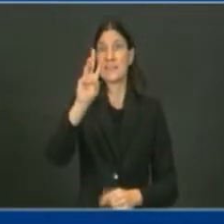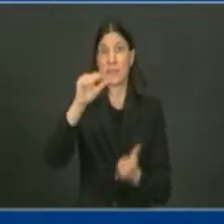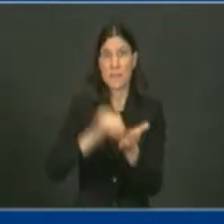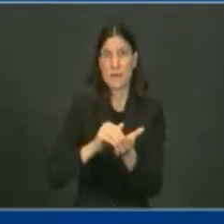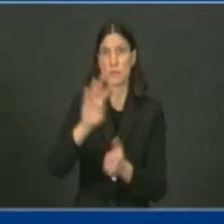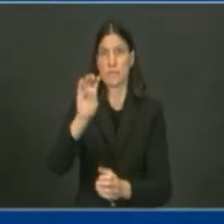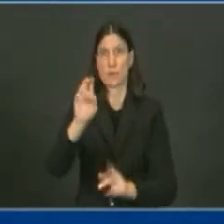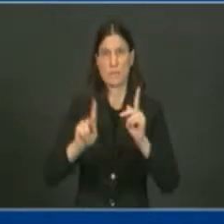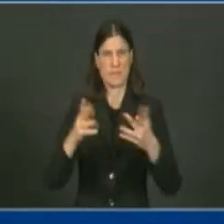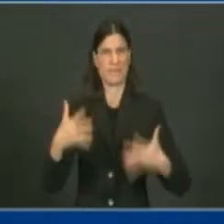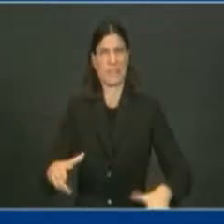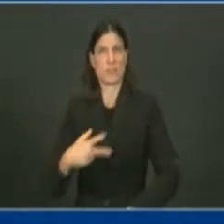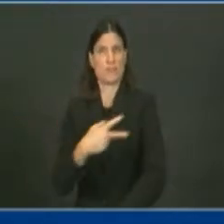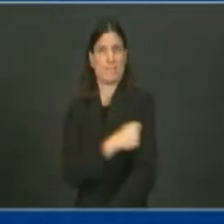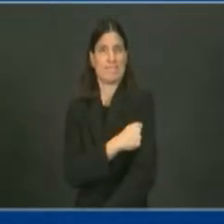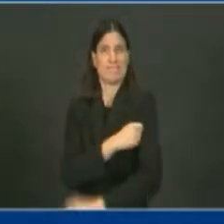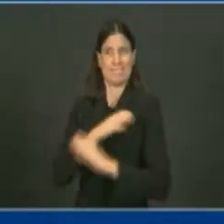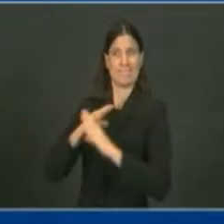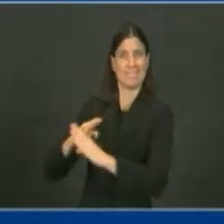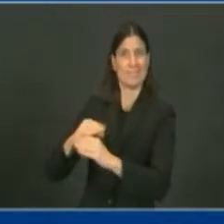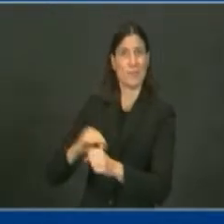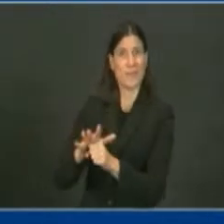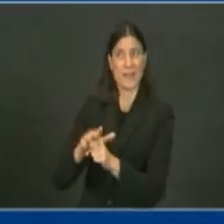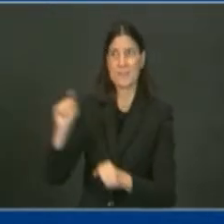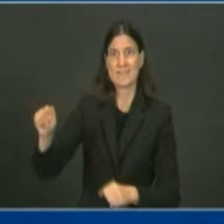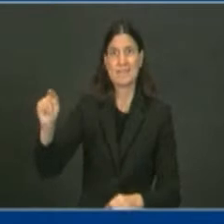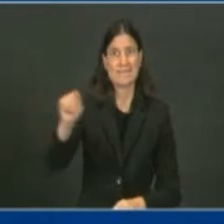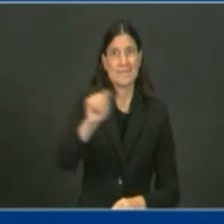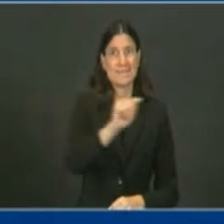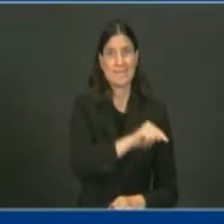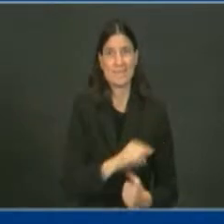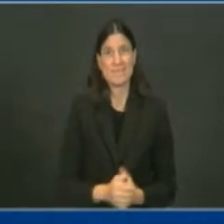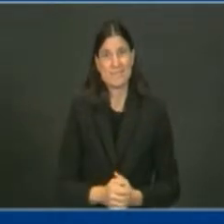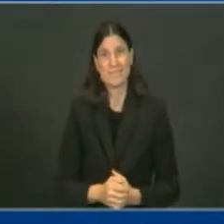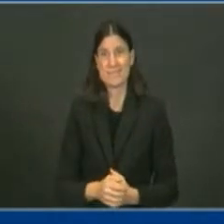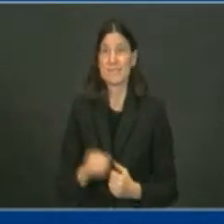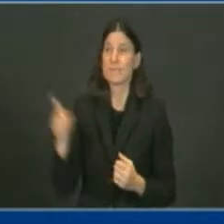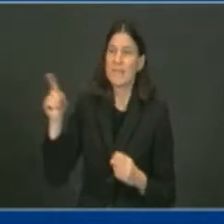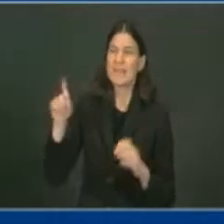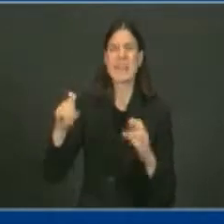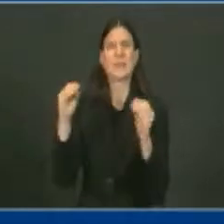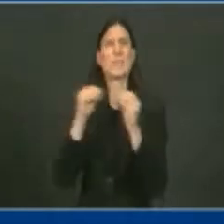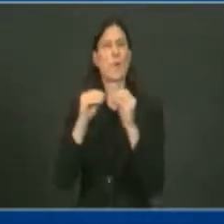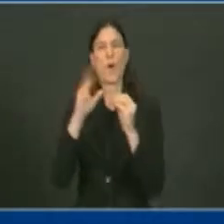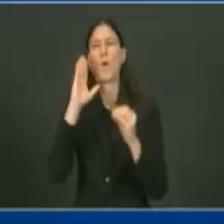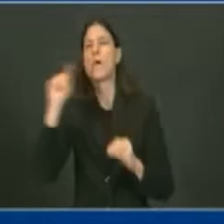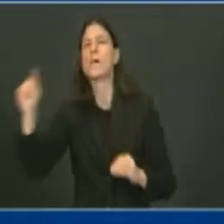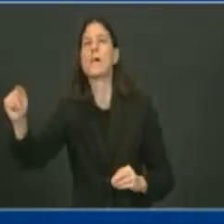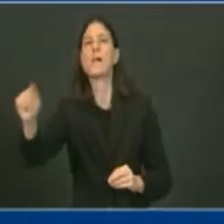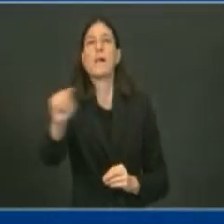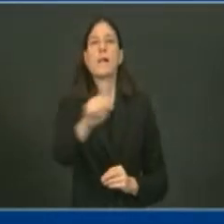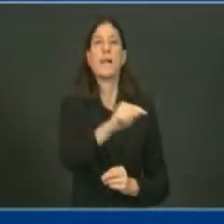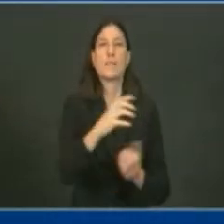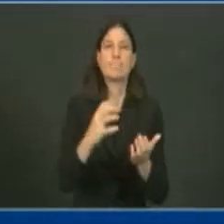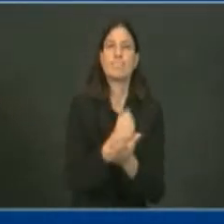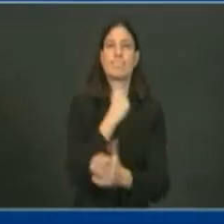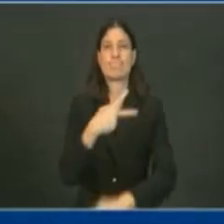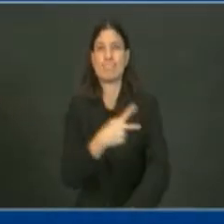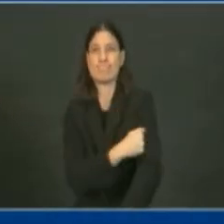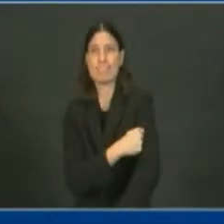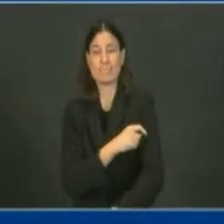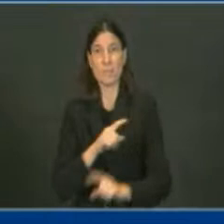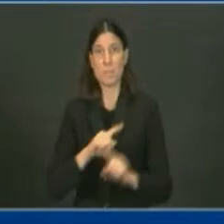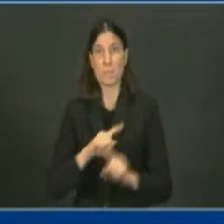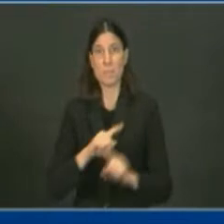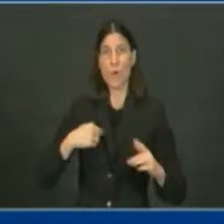COVID-19 vaccine. Obviously, we have a long way to go, but that's exciting. Over 6,000 Rhode Islanders have already received the